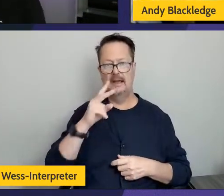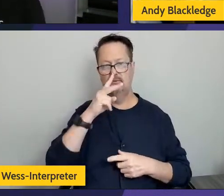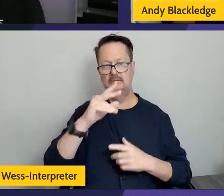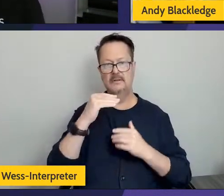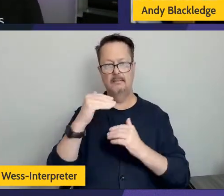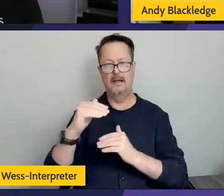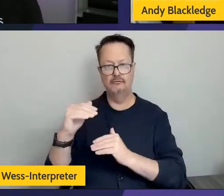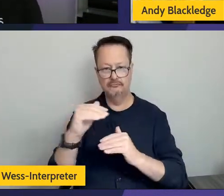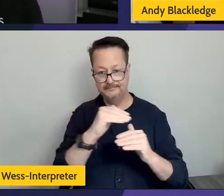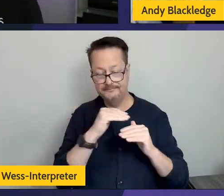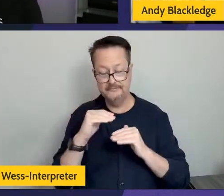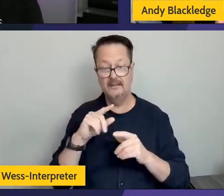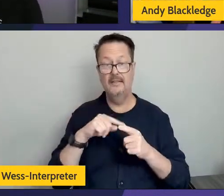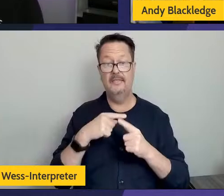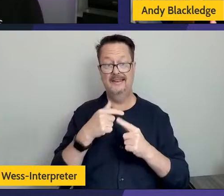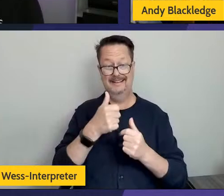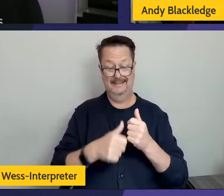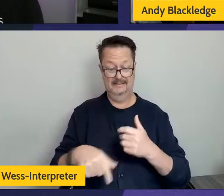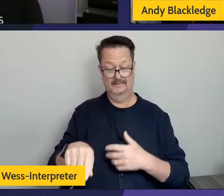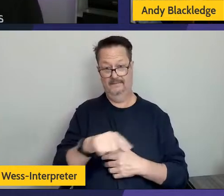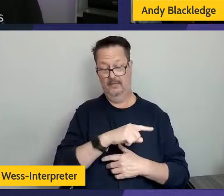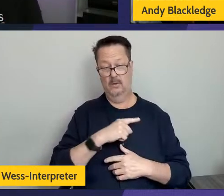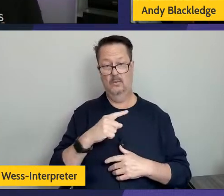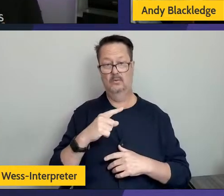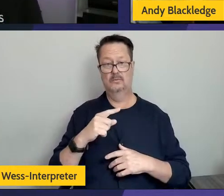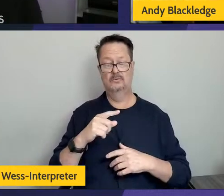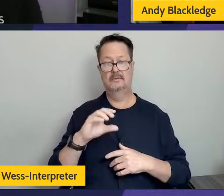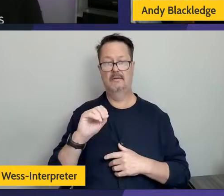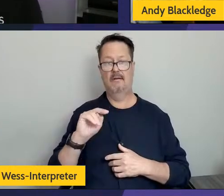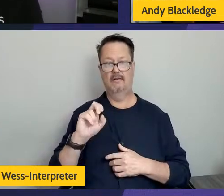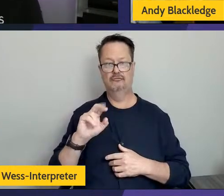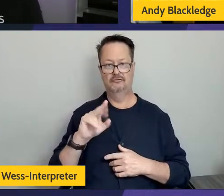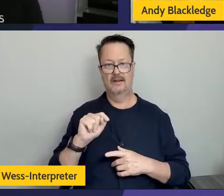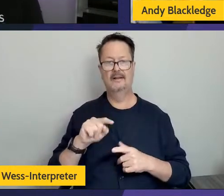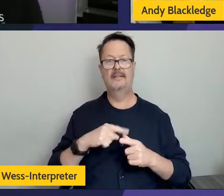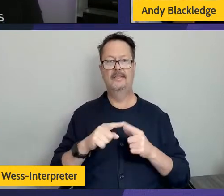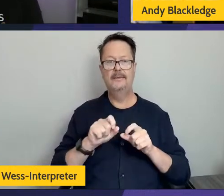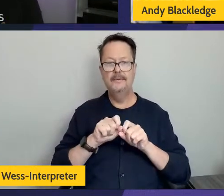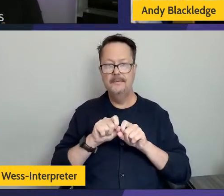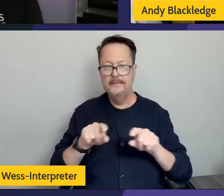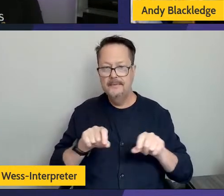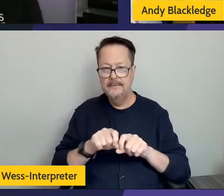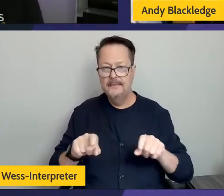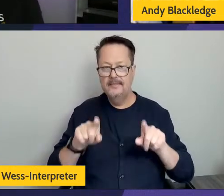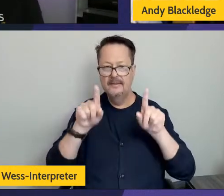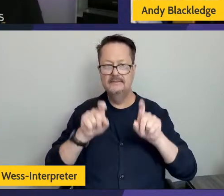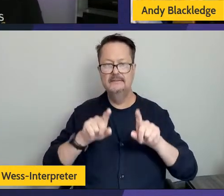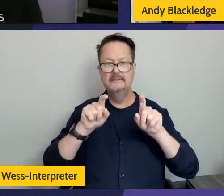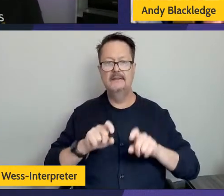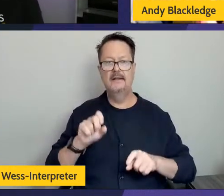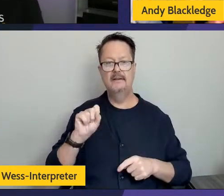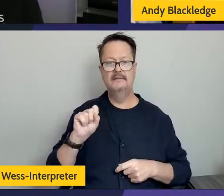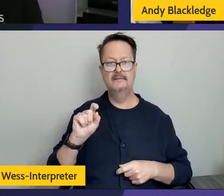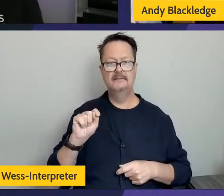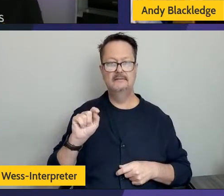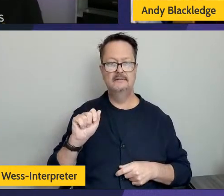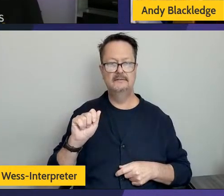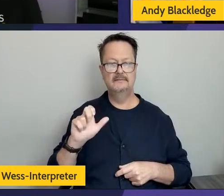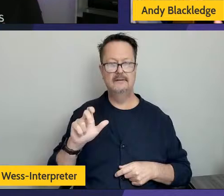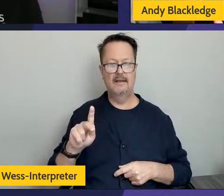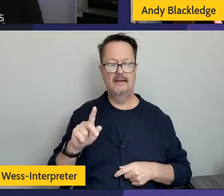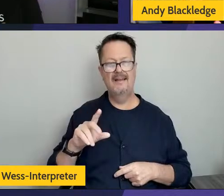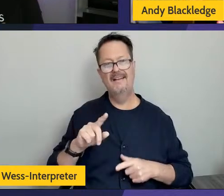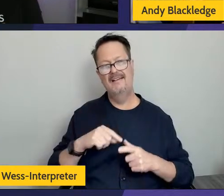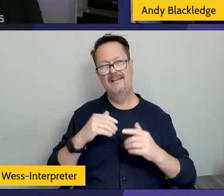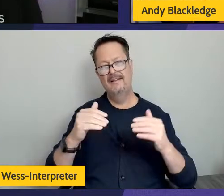And then you take each one of those constructs and deploy that into its own test stack. And then I think